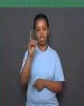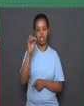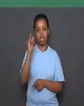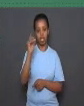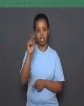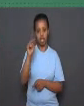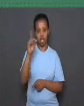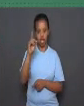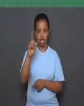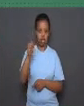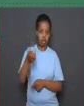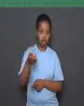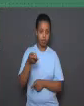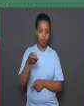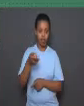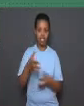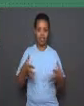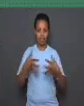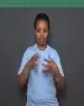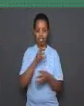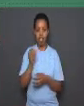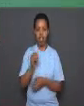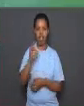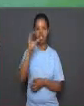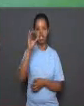contraction, and cytokinesis.